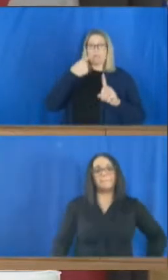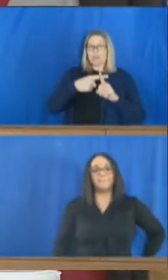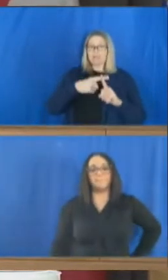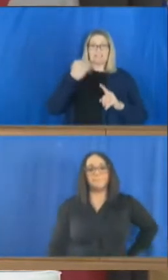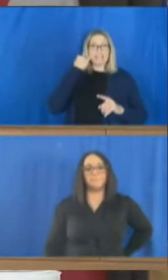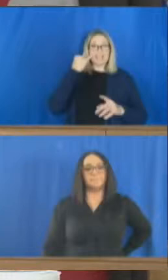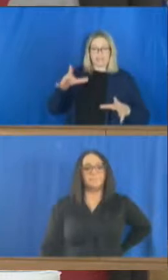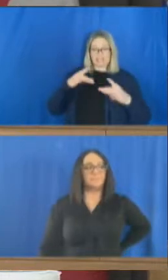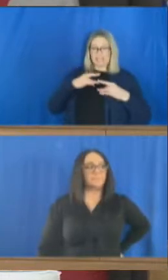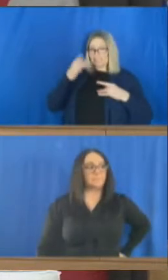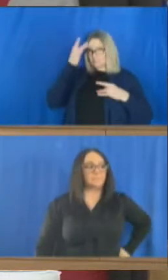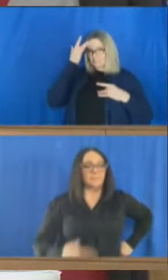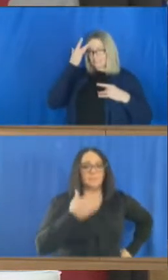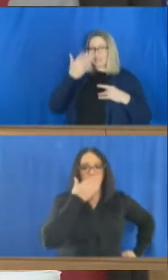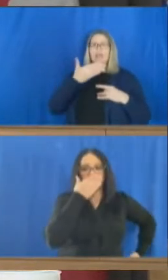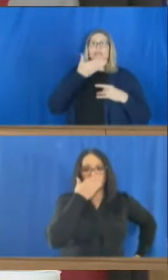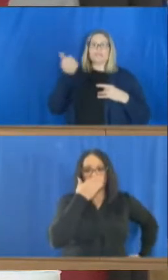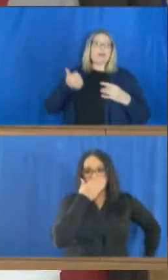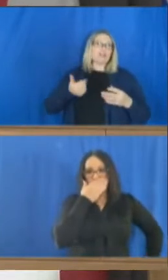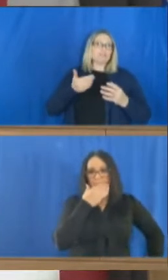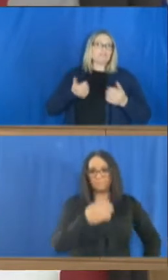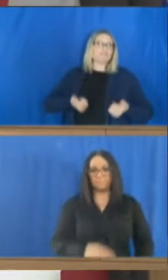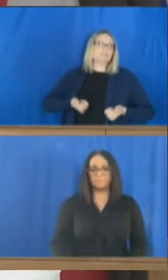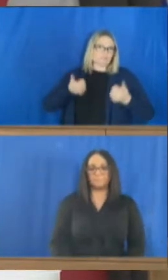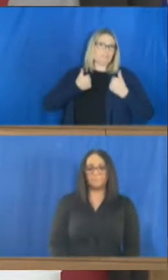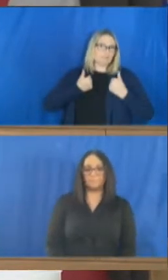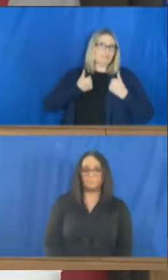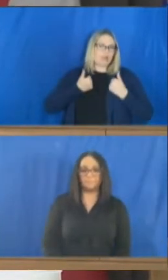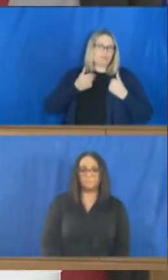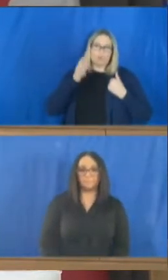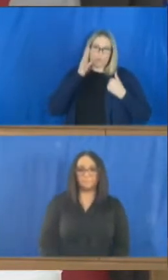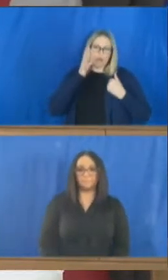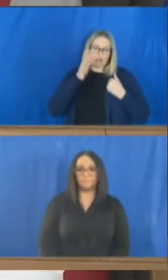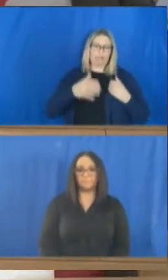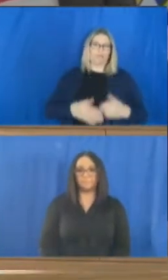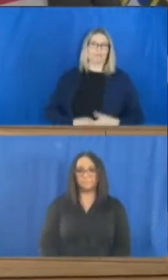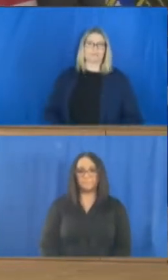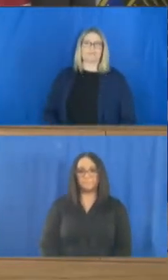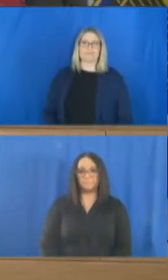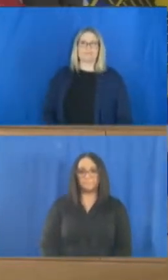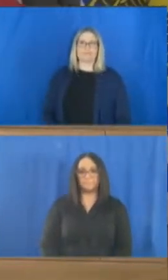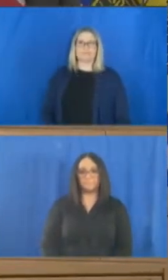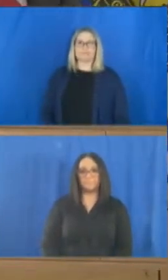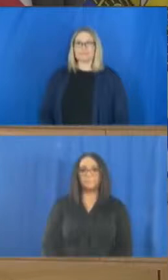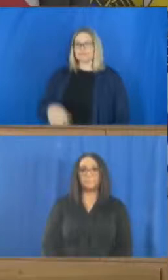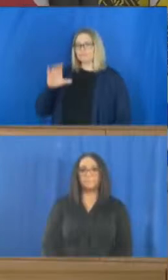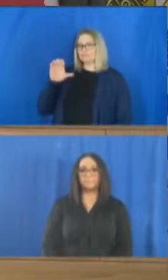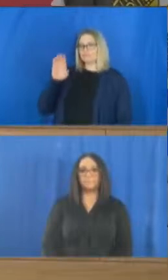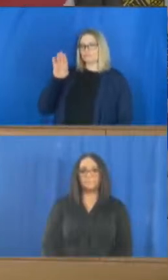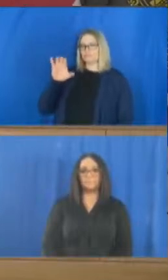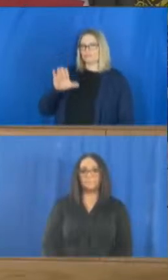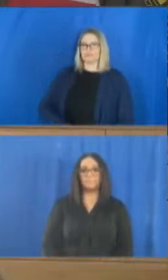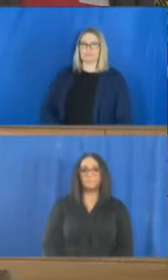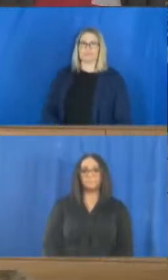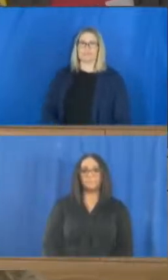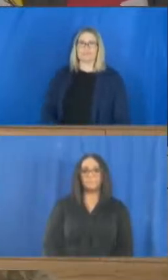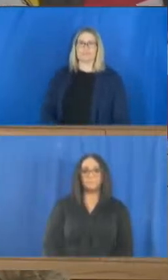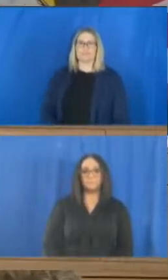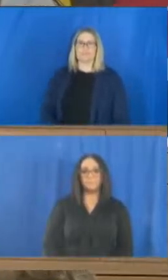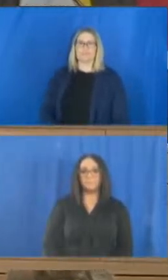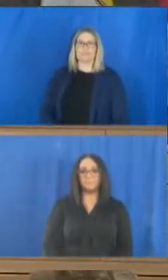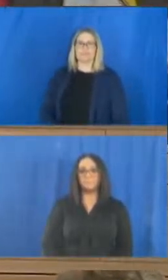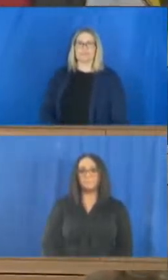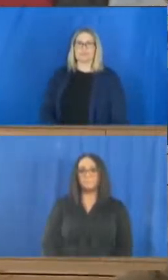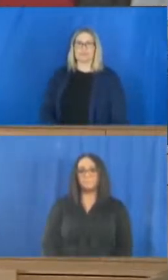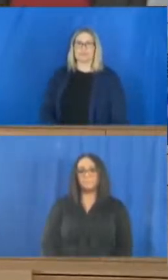Good afternoon. My question's for Dr. Russell. It looks like you will now be going with new hospitalizations per day as a metric,